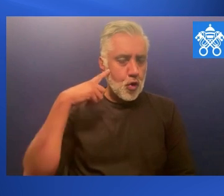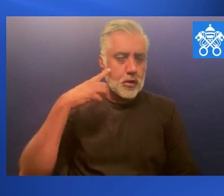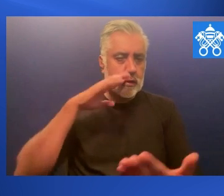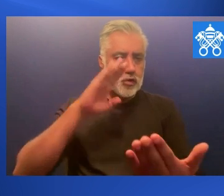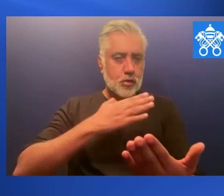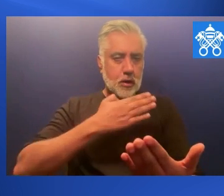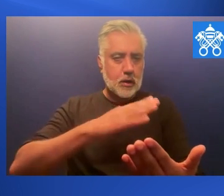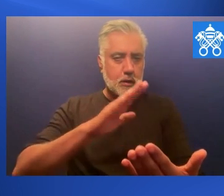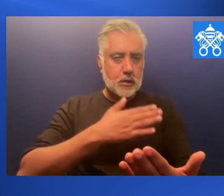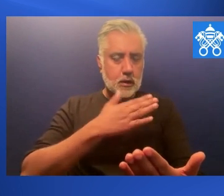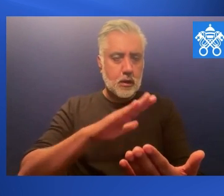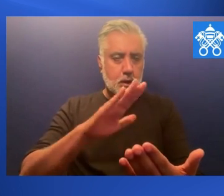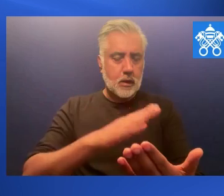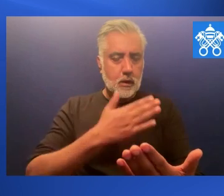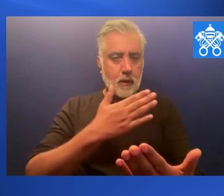We've just heard the